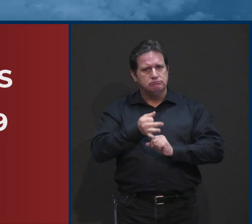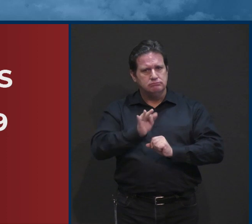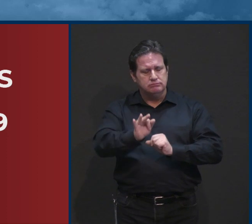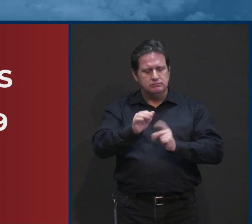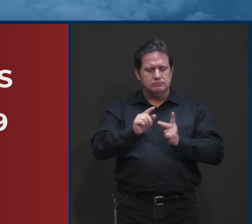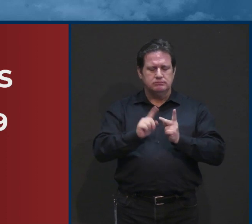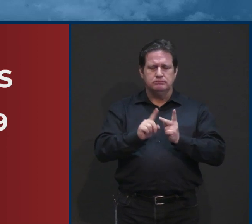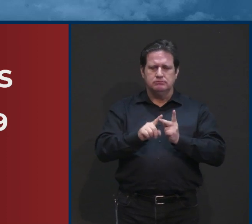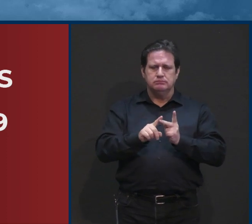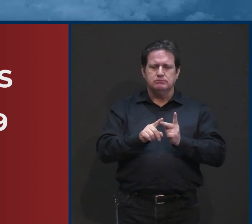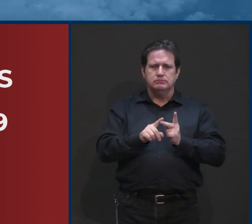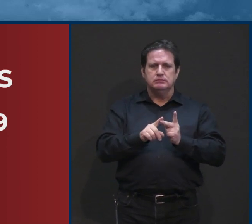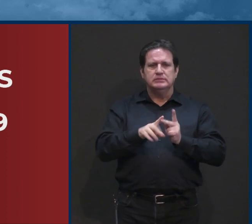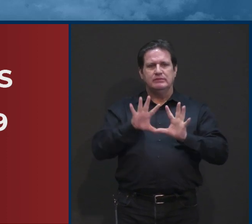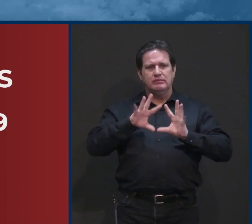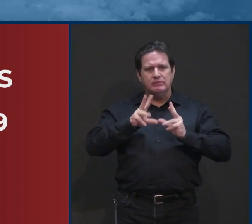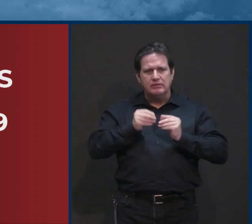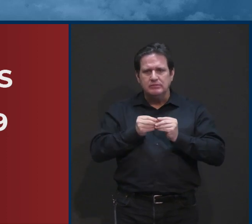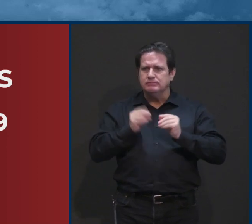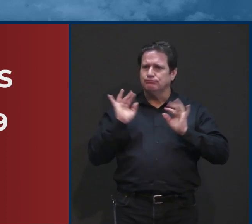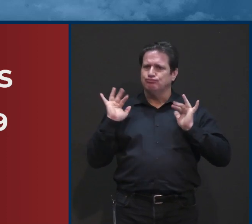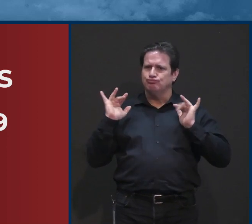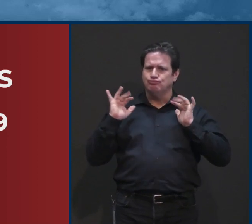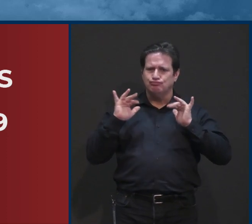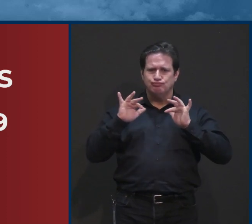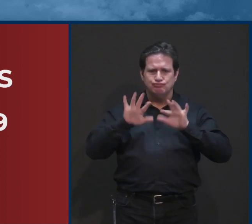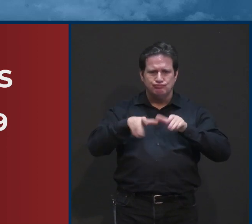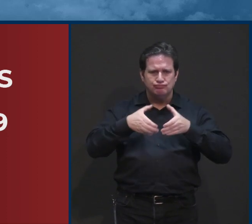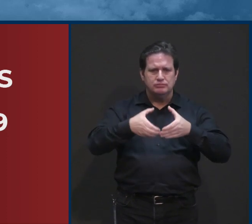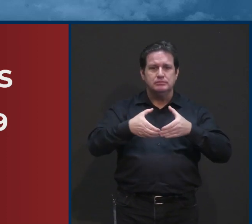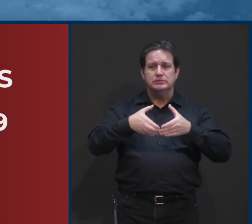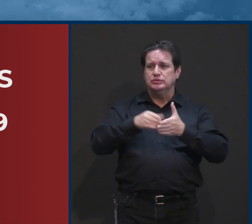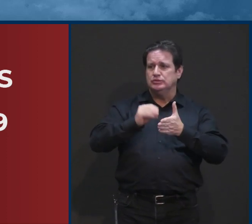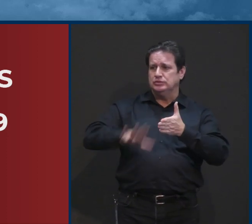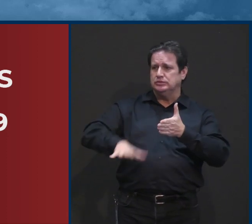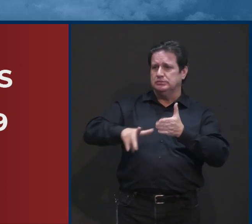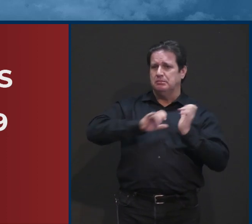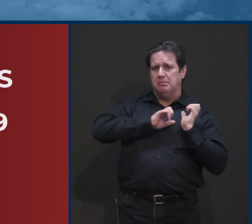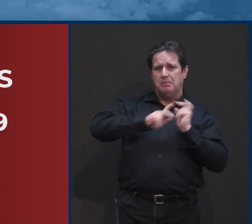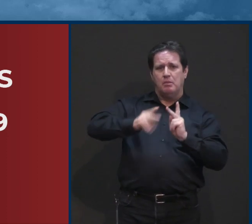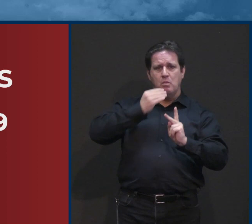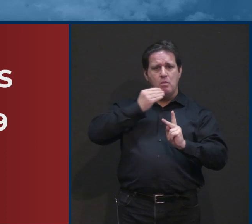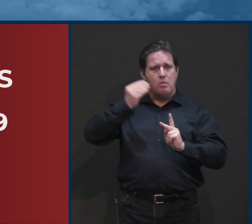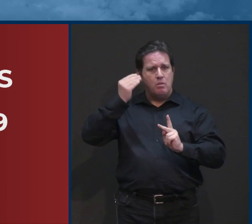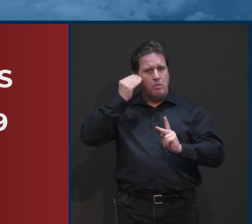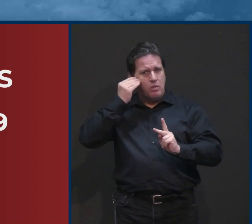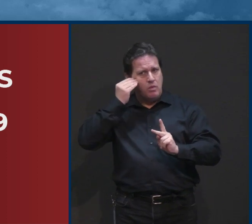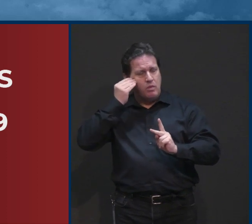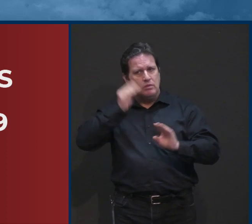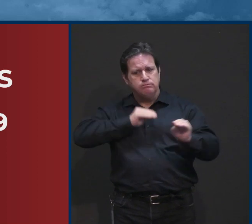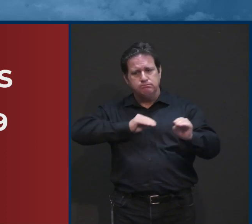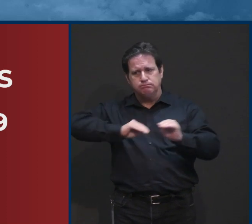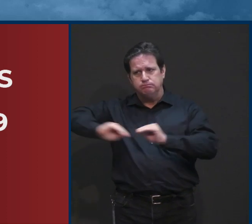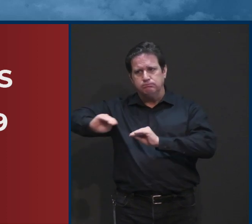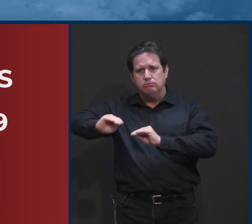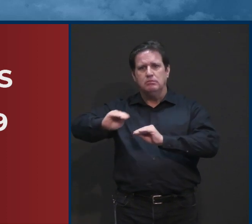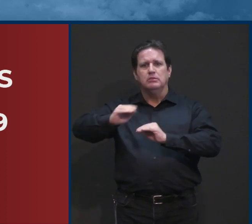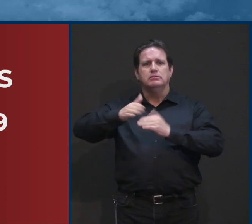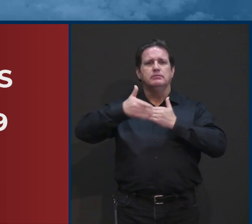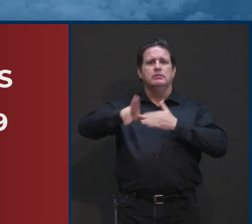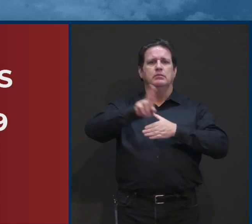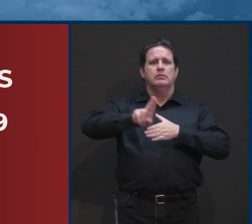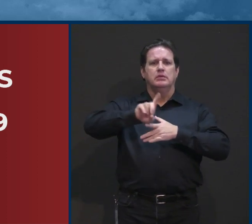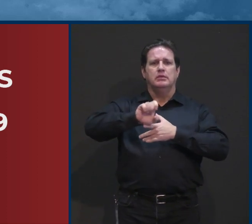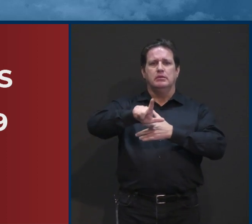COVID-19 as families gather, as college students come back home, as college students move on from the University of